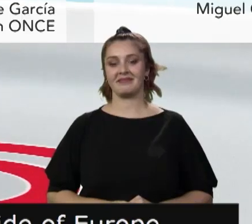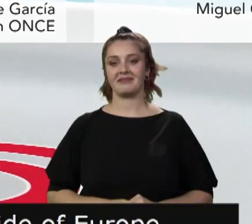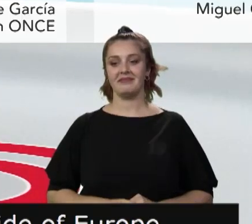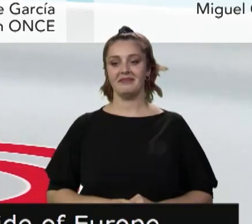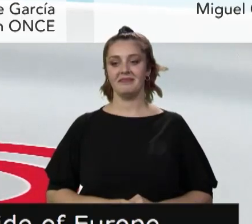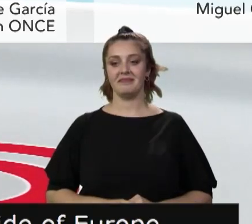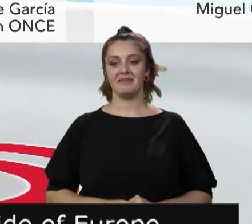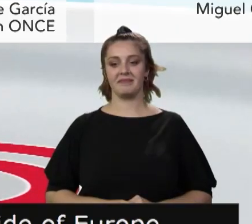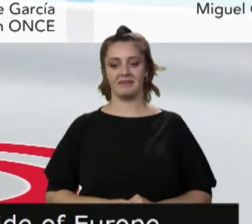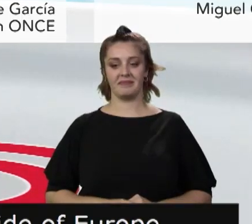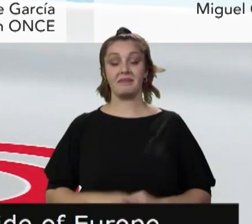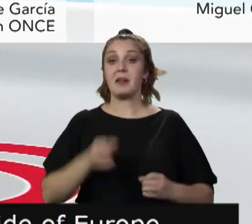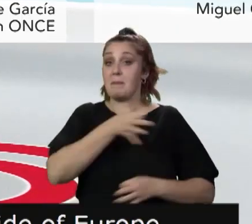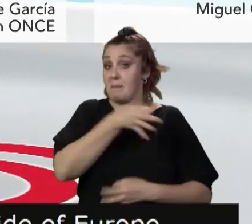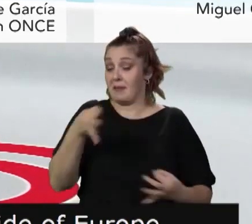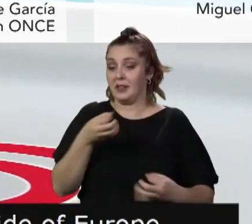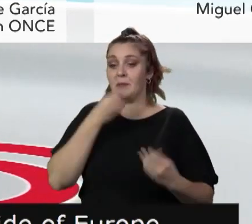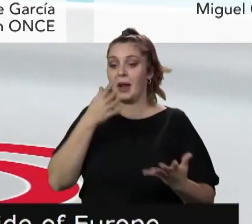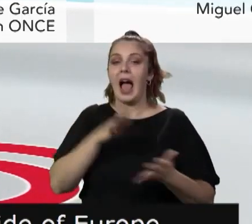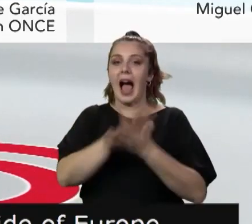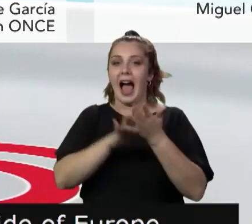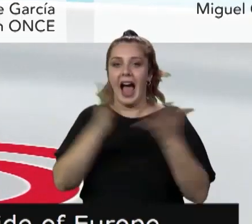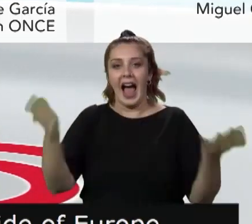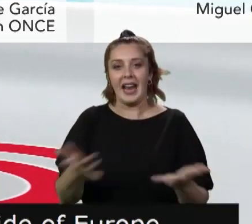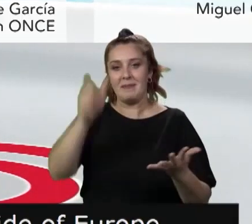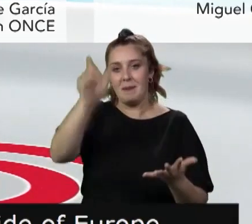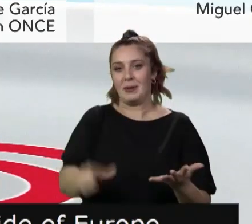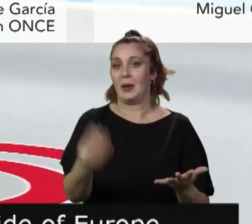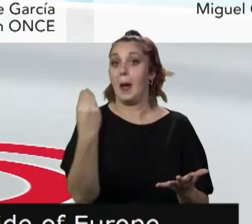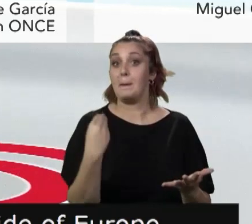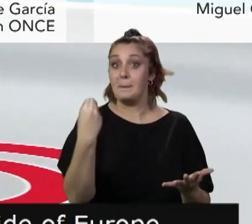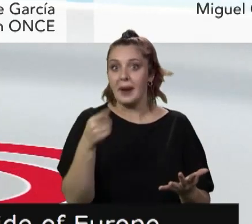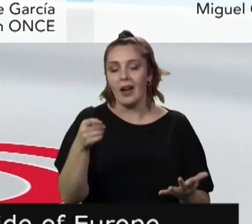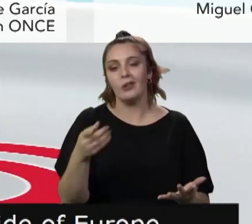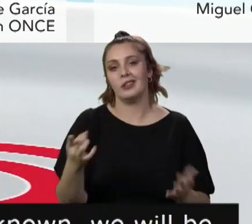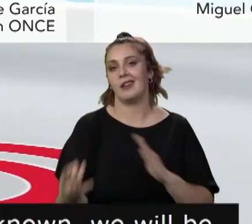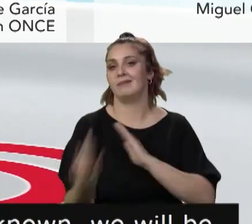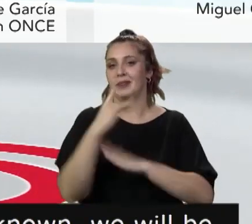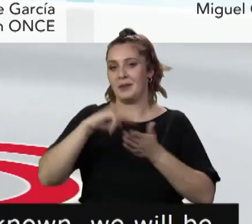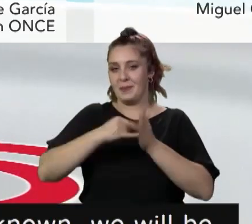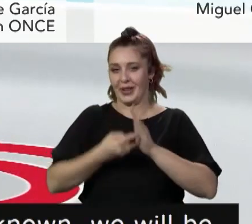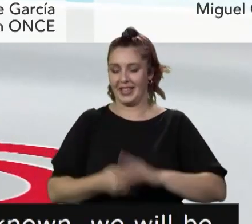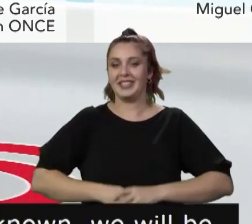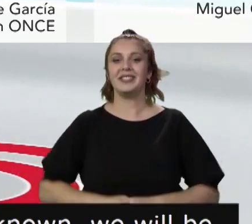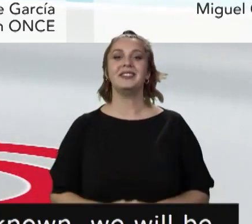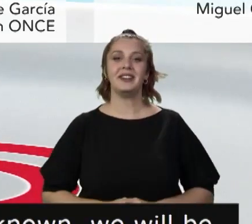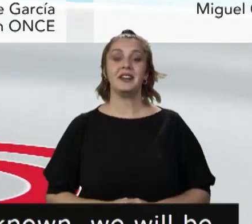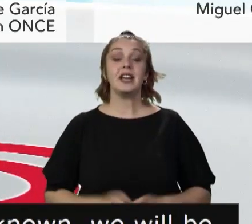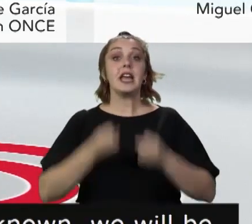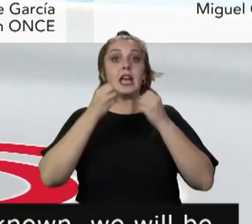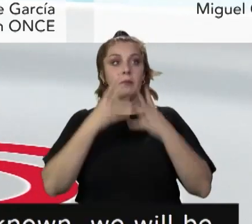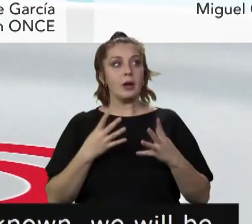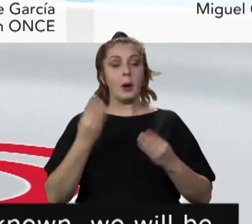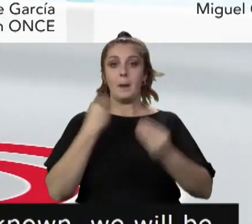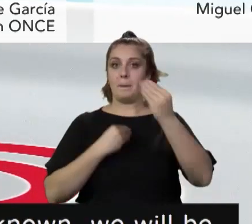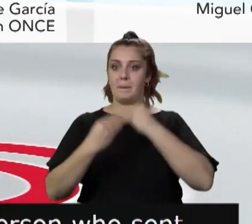more to make it better known, we will be delighted. So we'd like to encourage the person who sent the question to send their